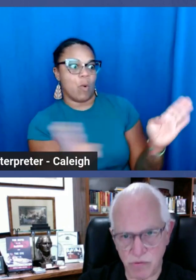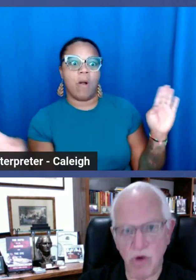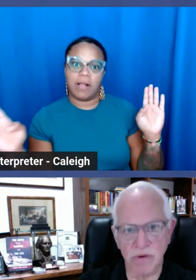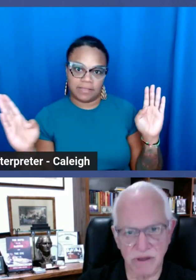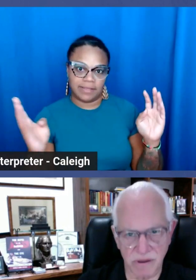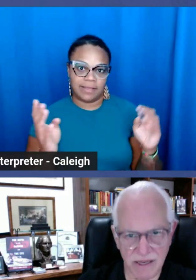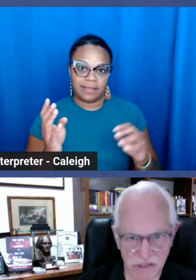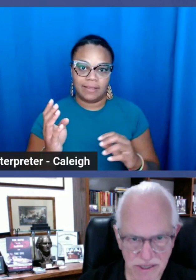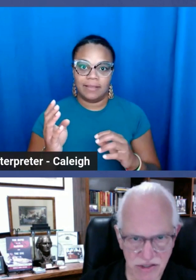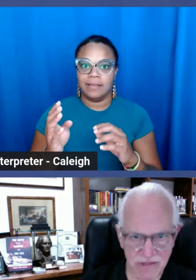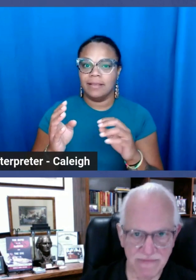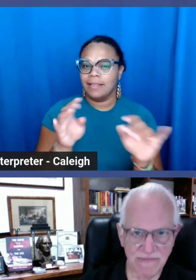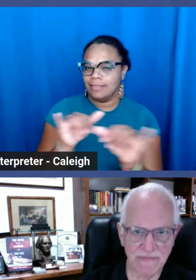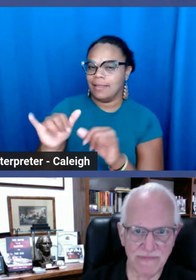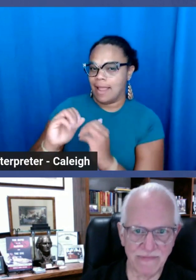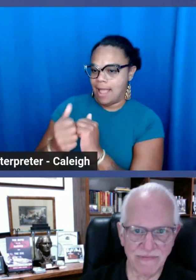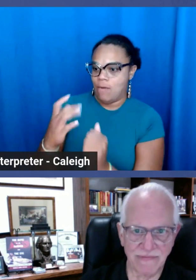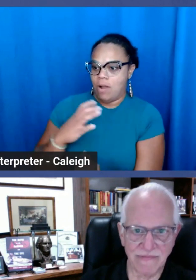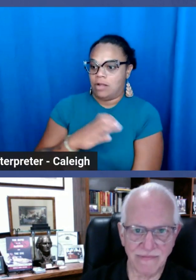Congress wrote the legislation.